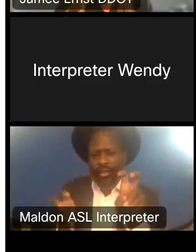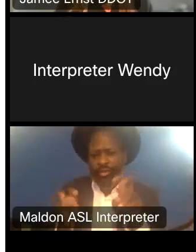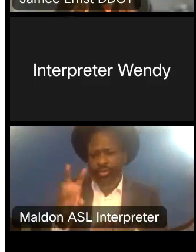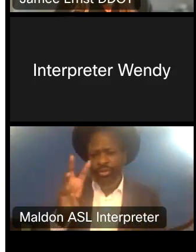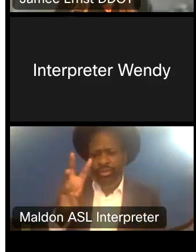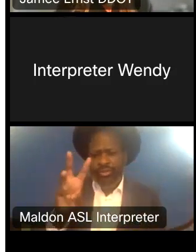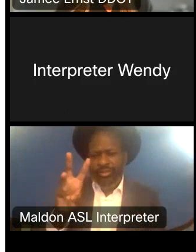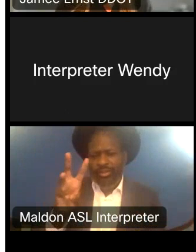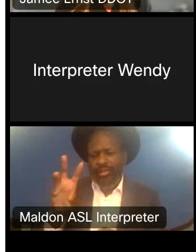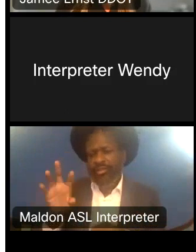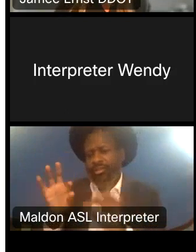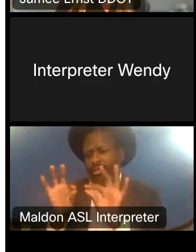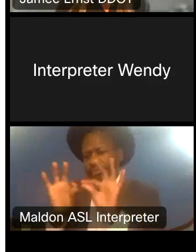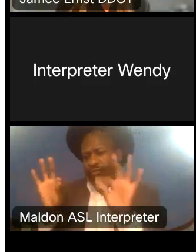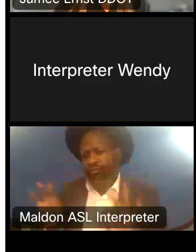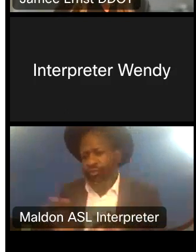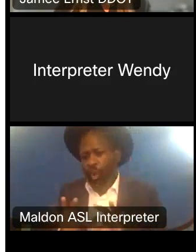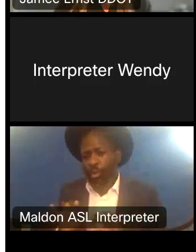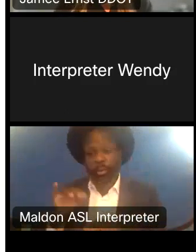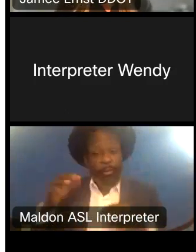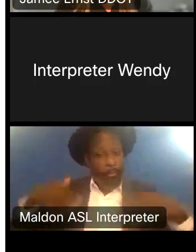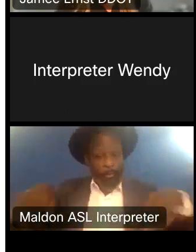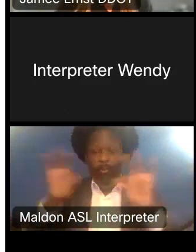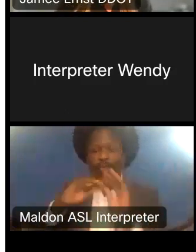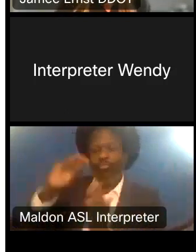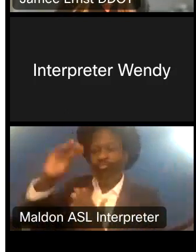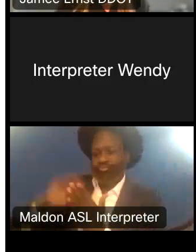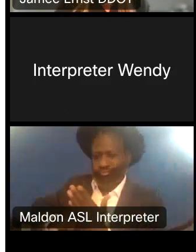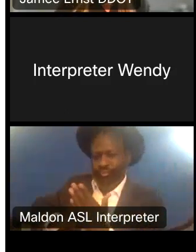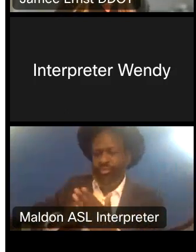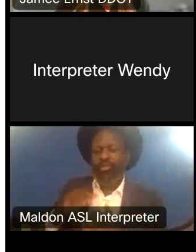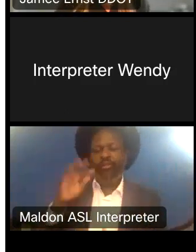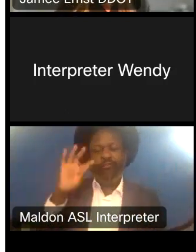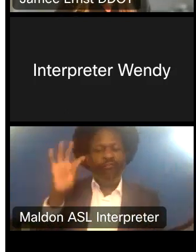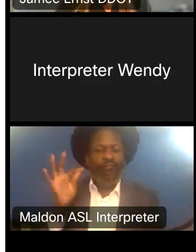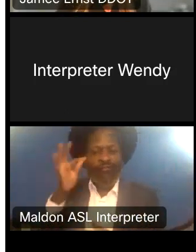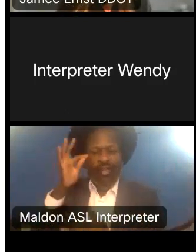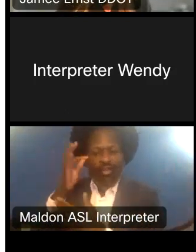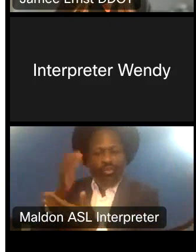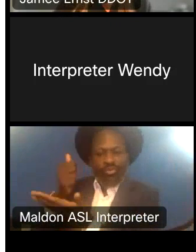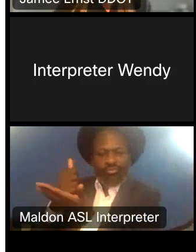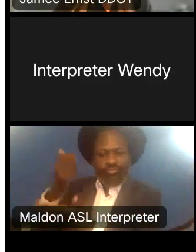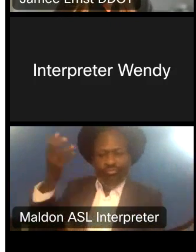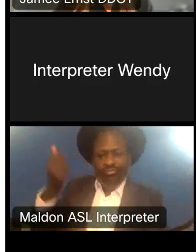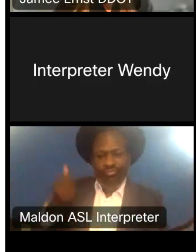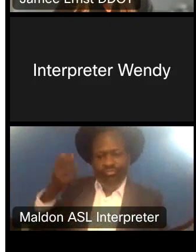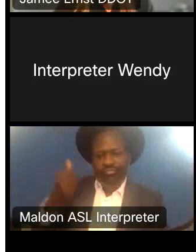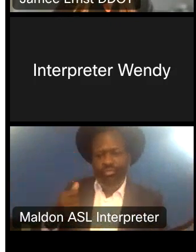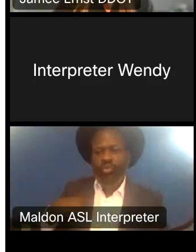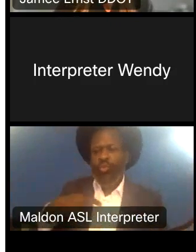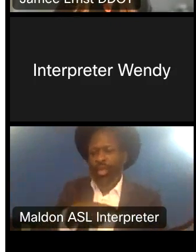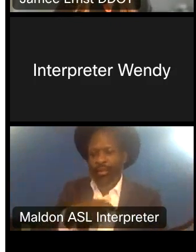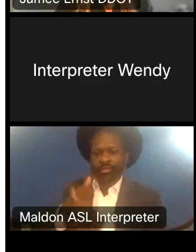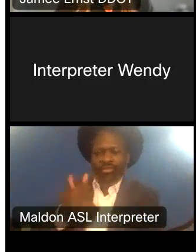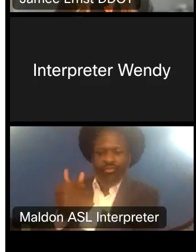we receive comments in this way because DDOT receives federal assistance. It's important that we're in compliance with Title VI